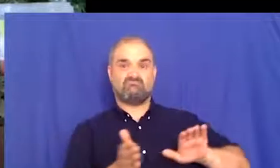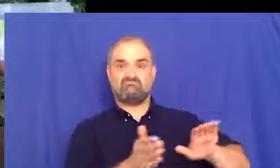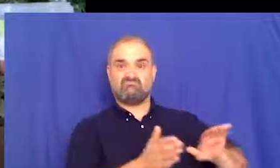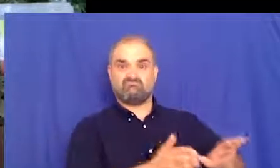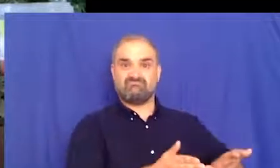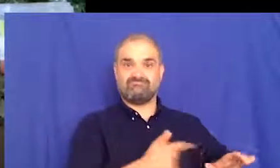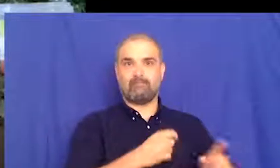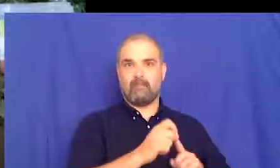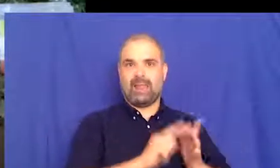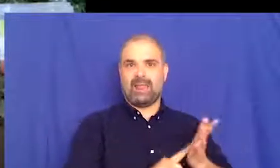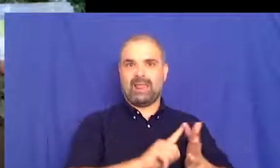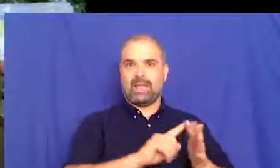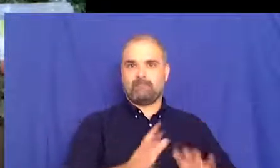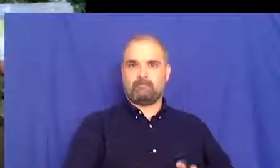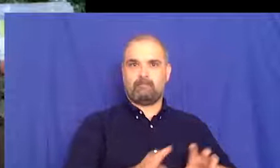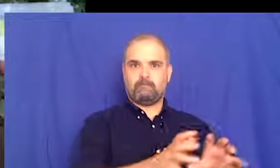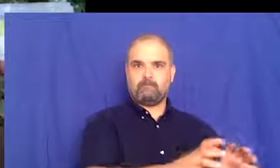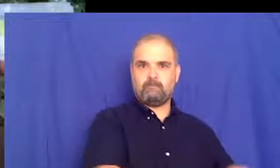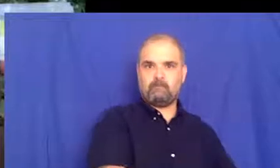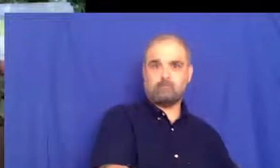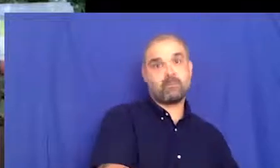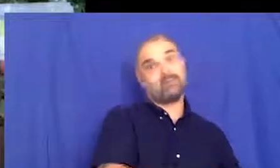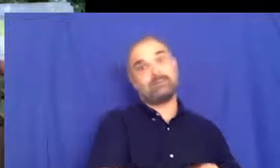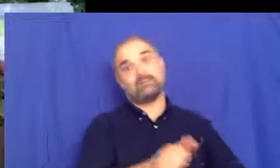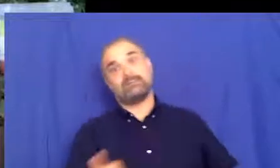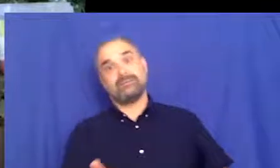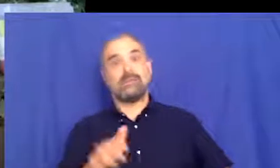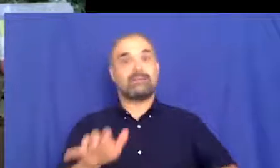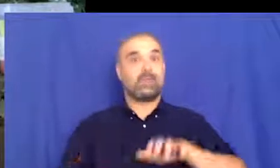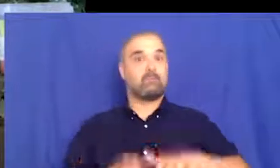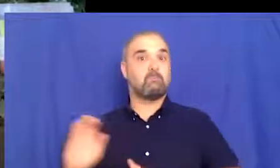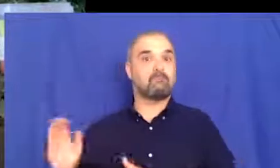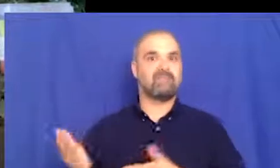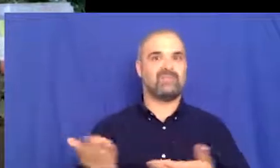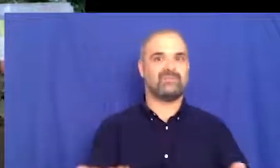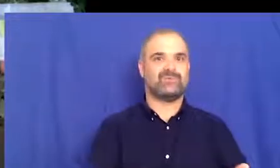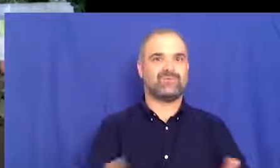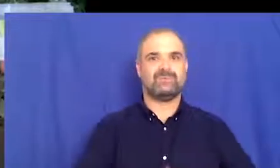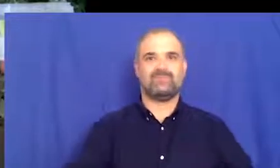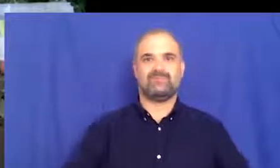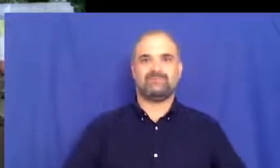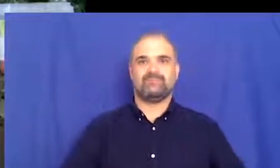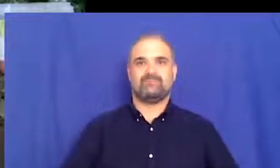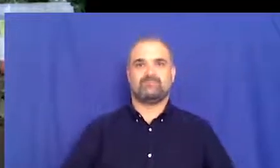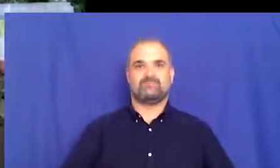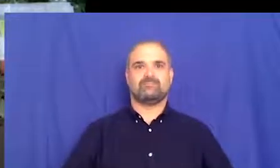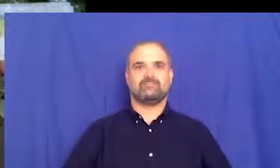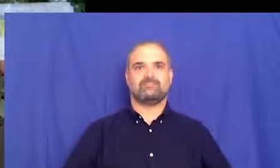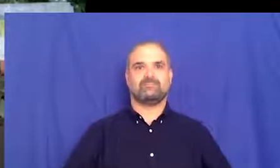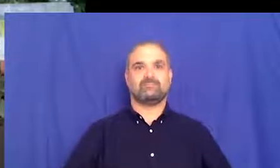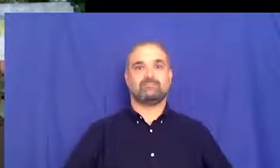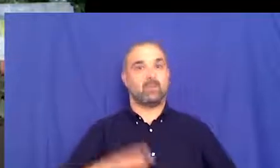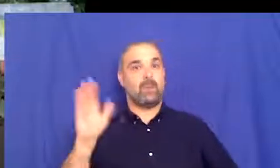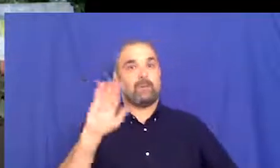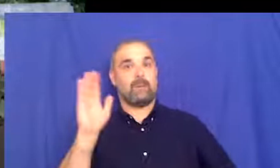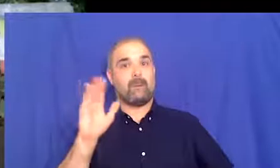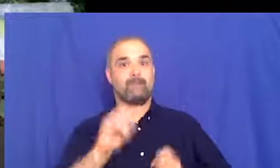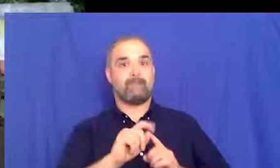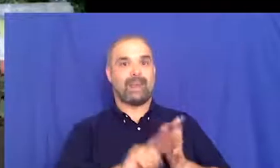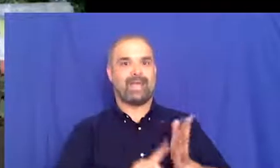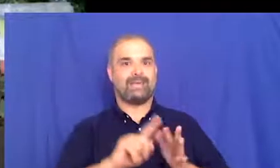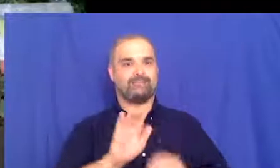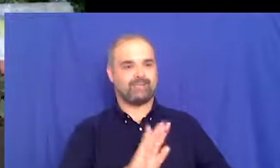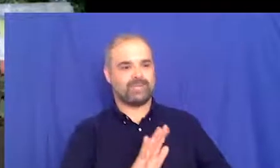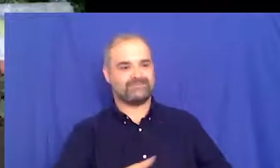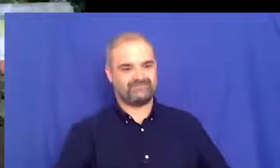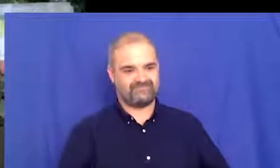it for me and Pele. We are going to introduce the next animal now. So it's a goodbye from me and